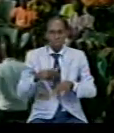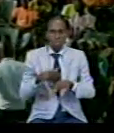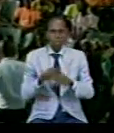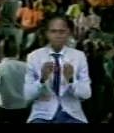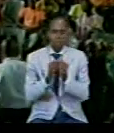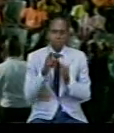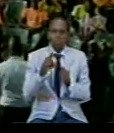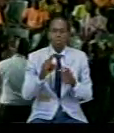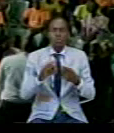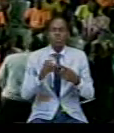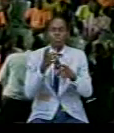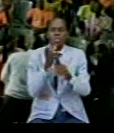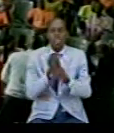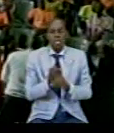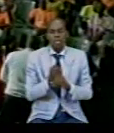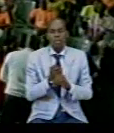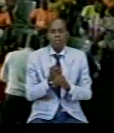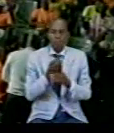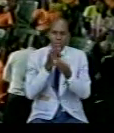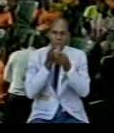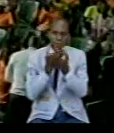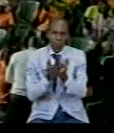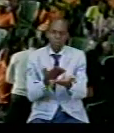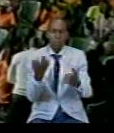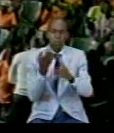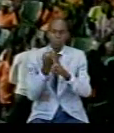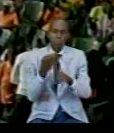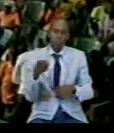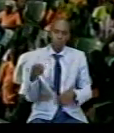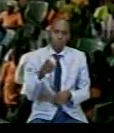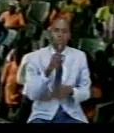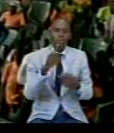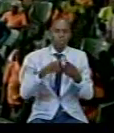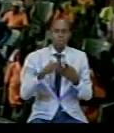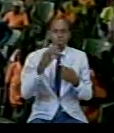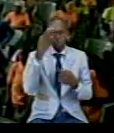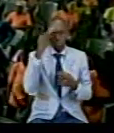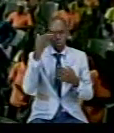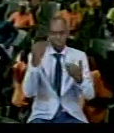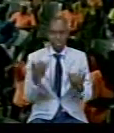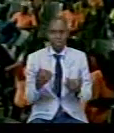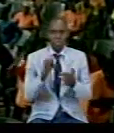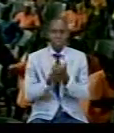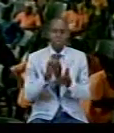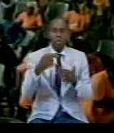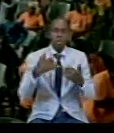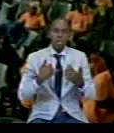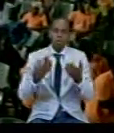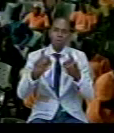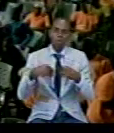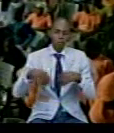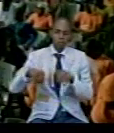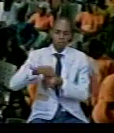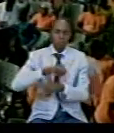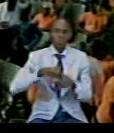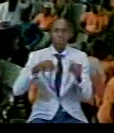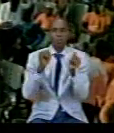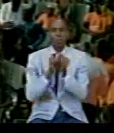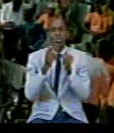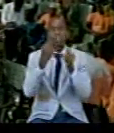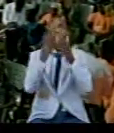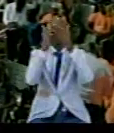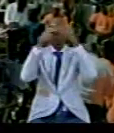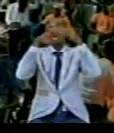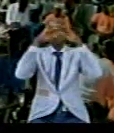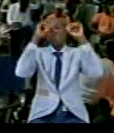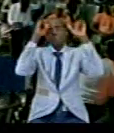know that you have come into fellowship with the Heavenly Father. You've got forgiveness and you've